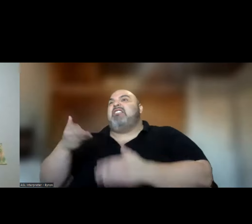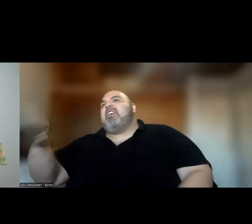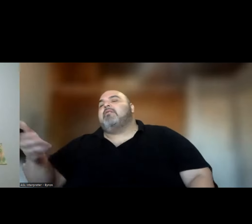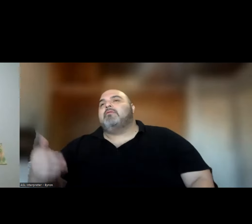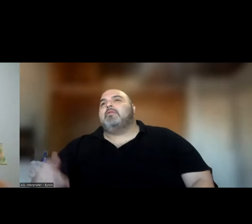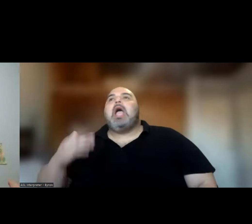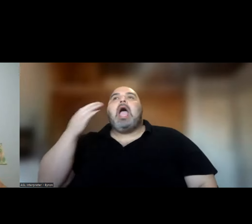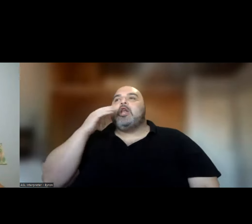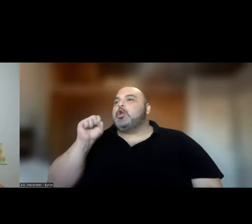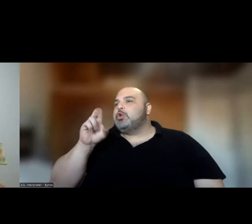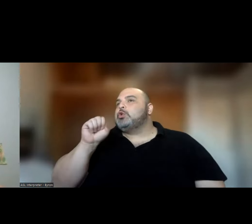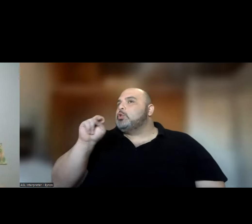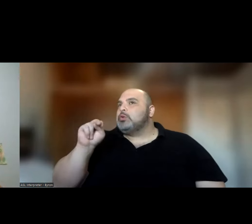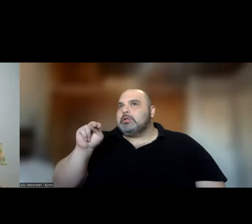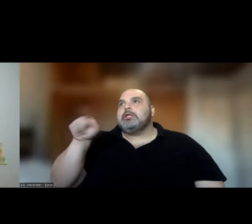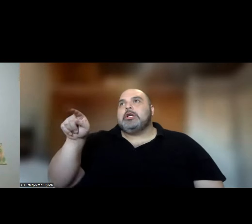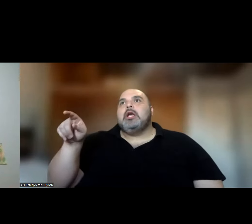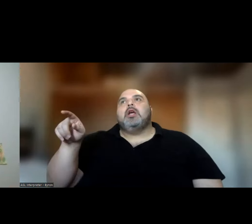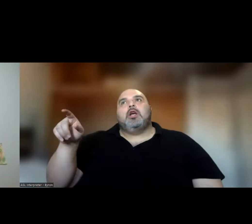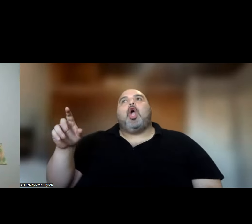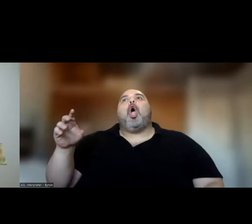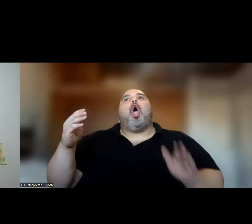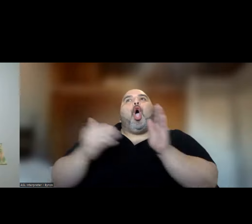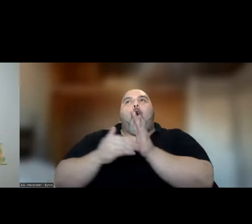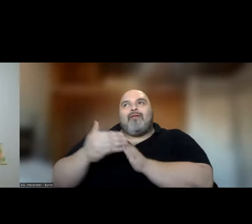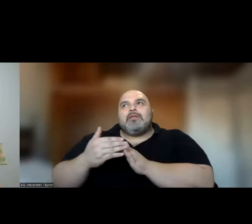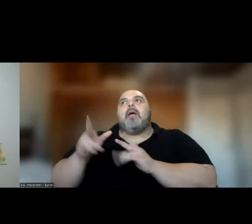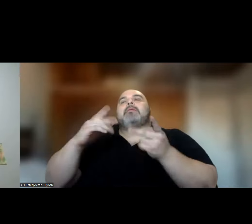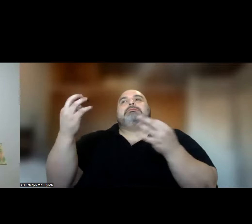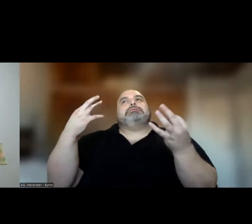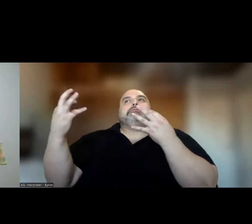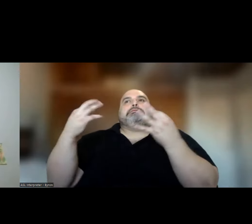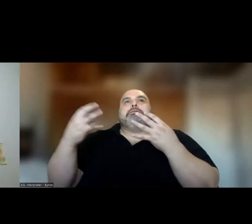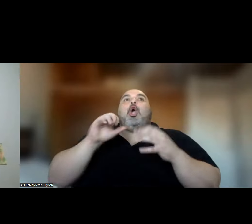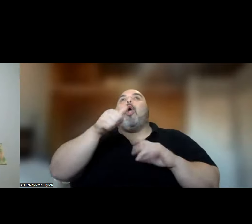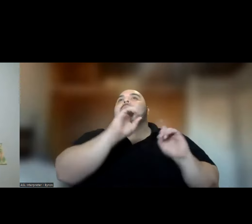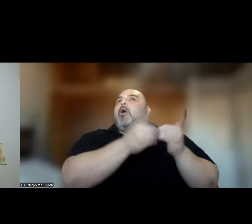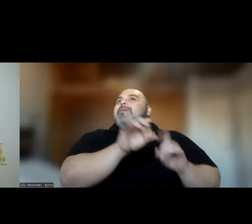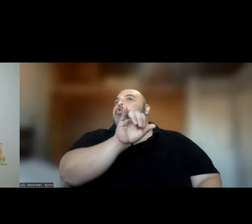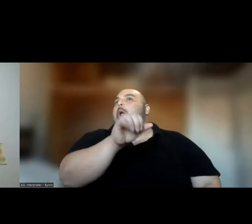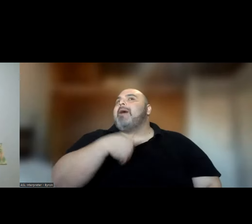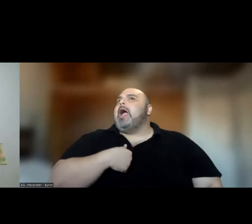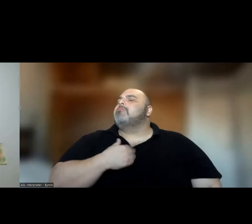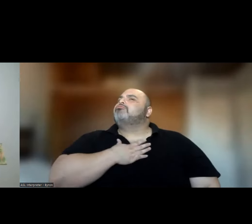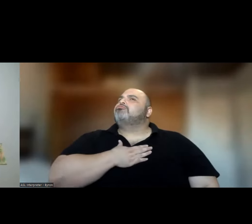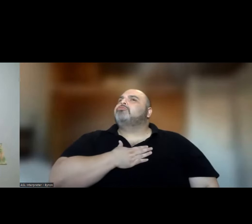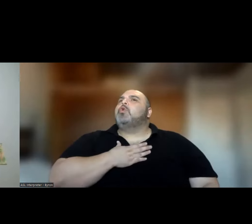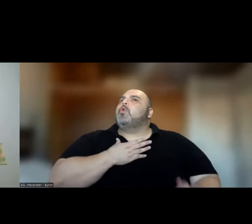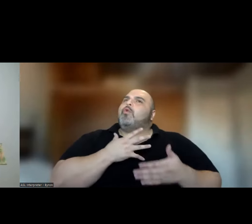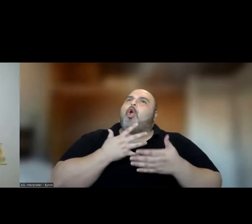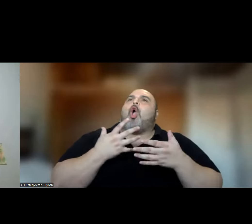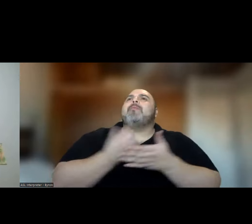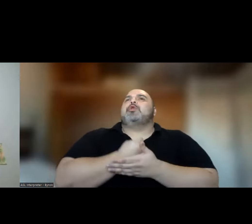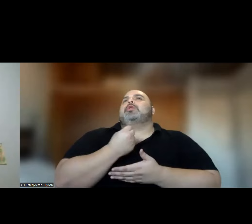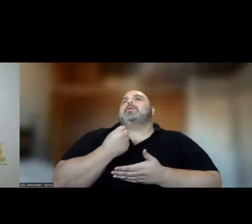gets it often, other directors and departments hear about it as well, but I always enjoy the opportunity to hear clearly